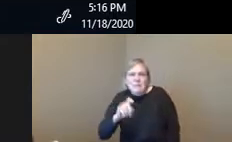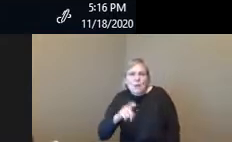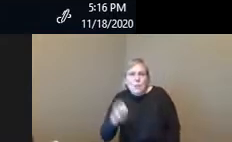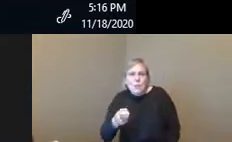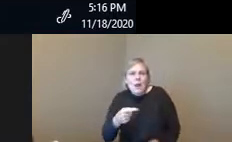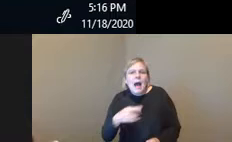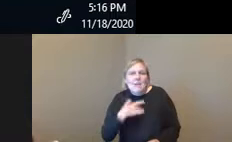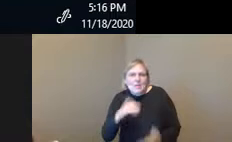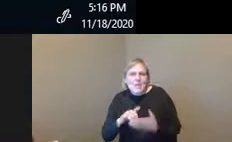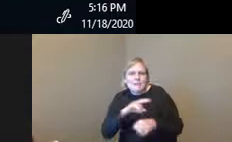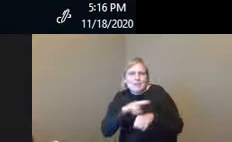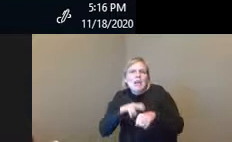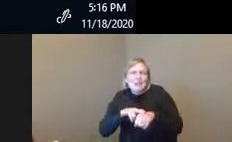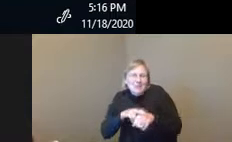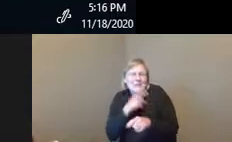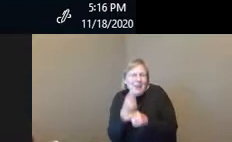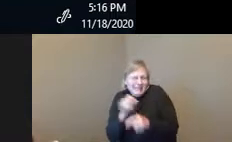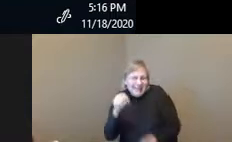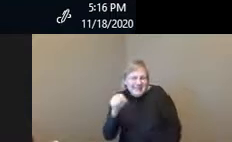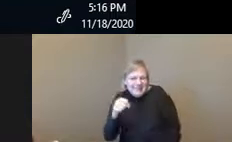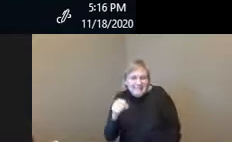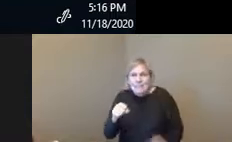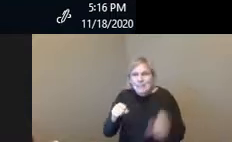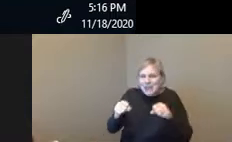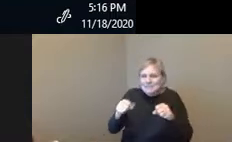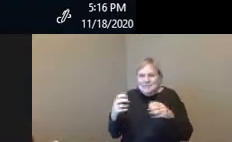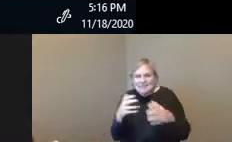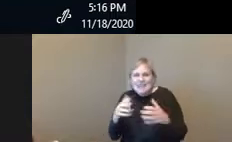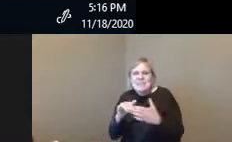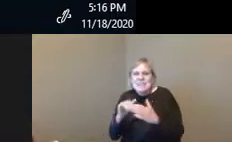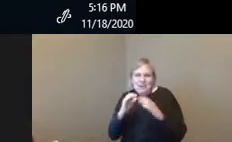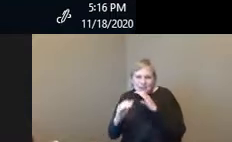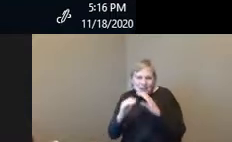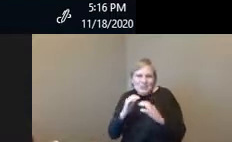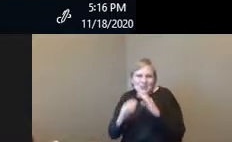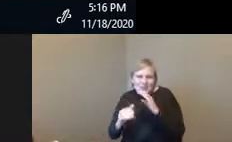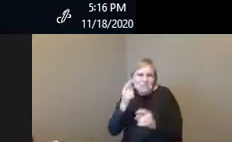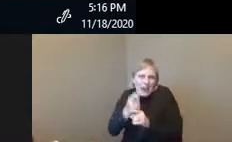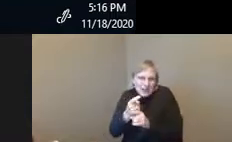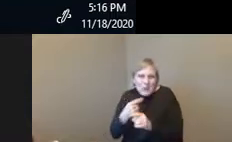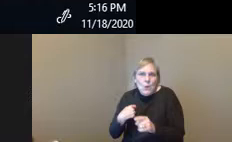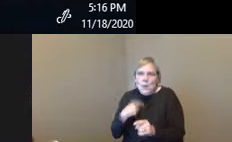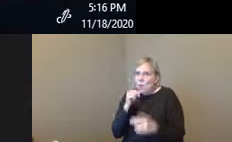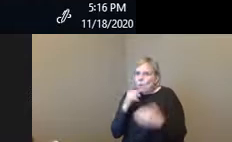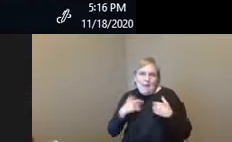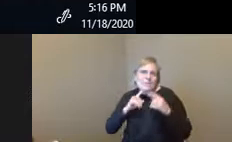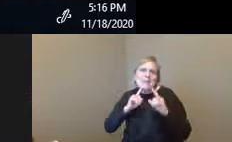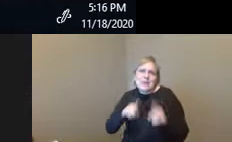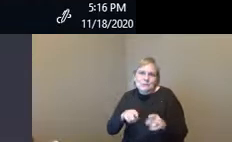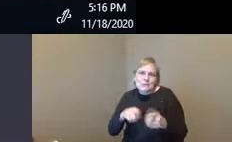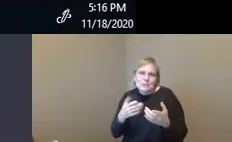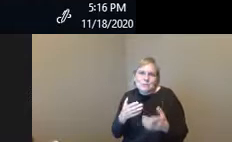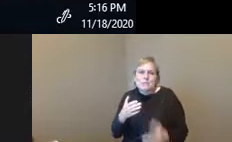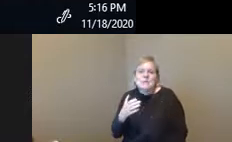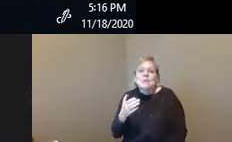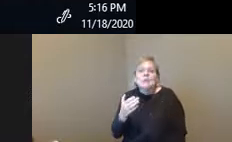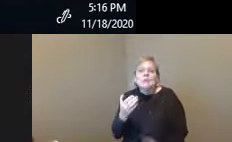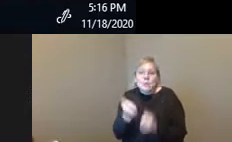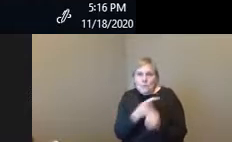the natural Yeah. progression of this conversation, because we don't have those answers. And just so